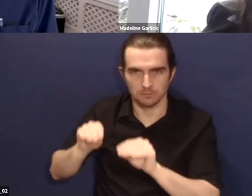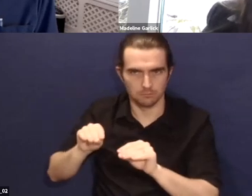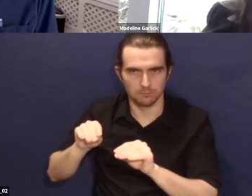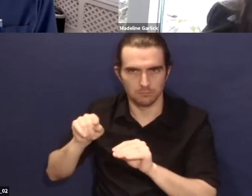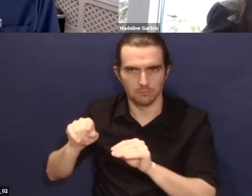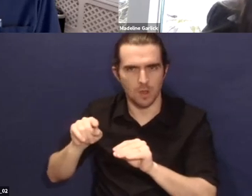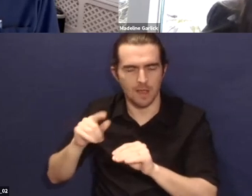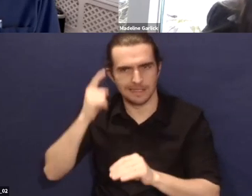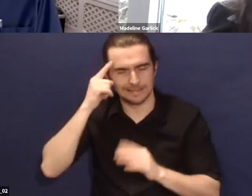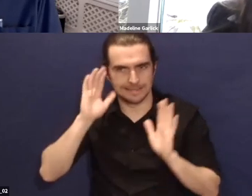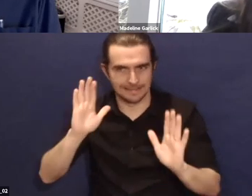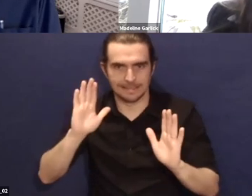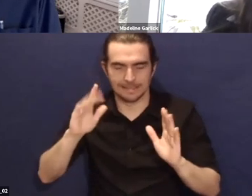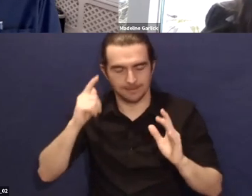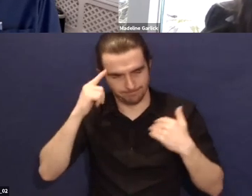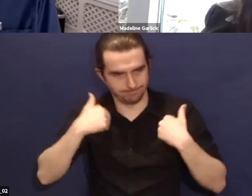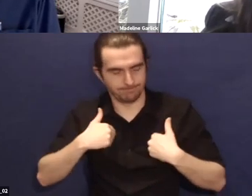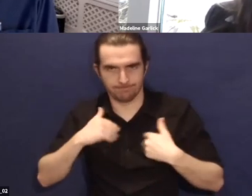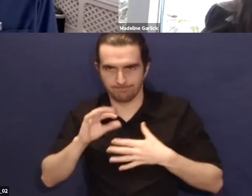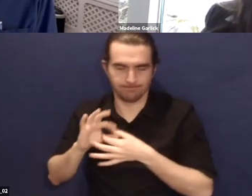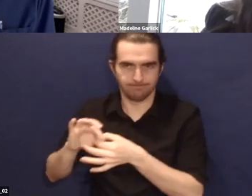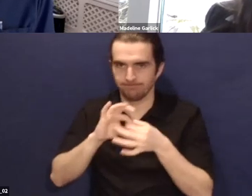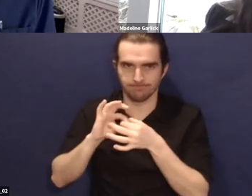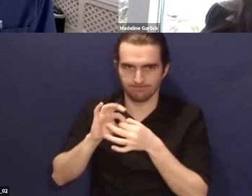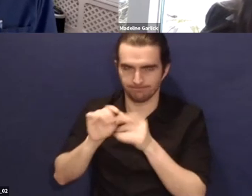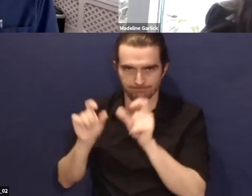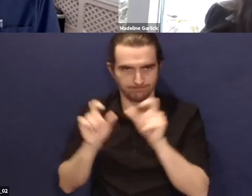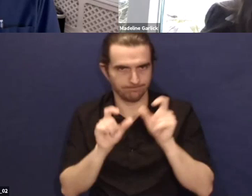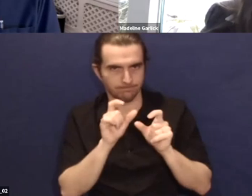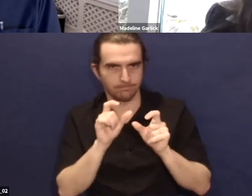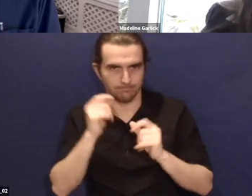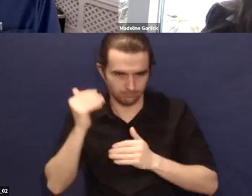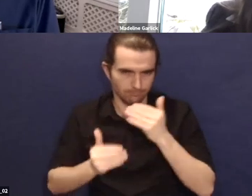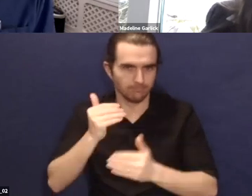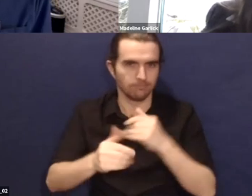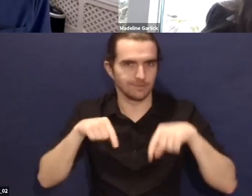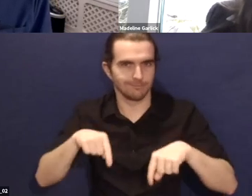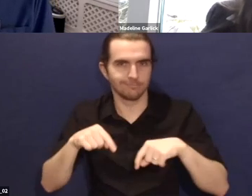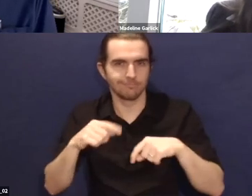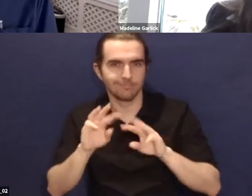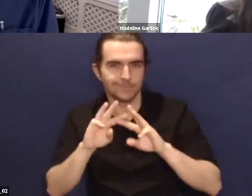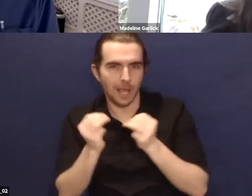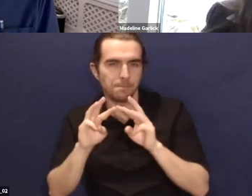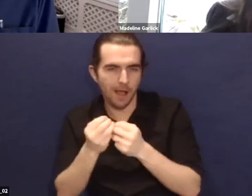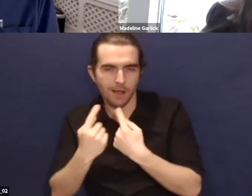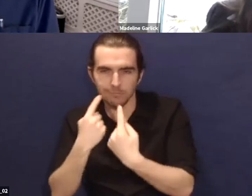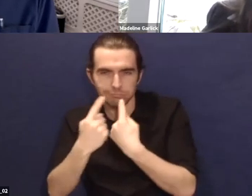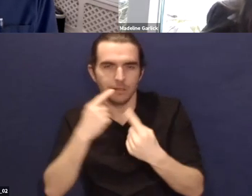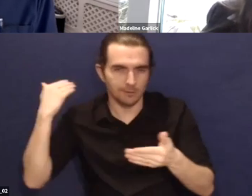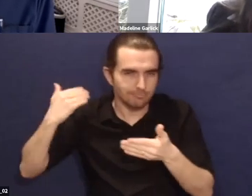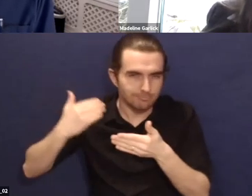part of the research agenda going on in academia that then feeds